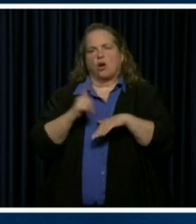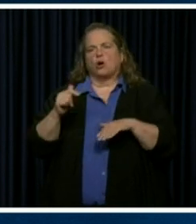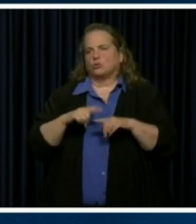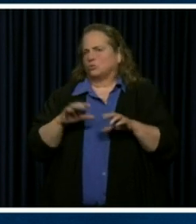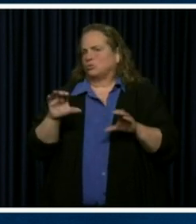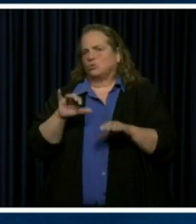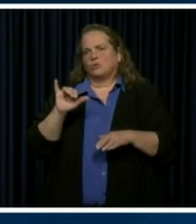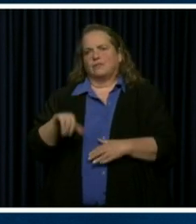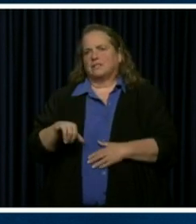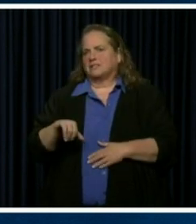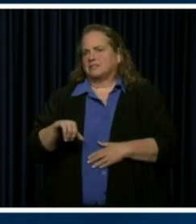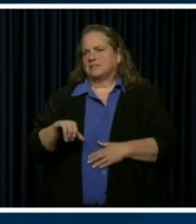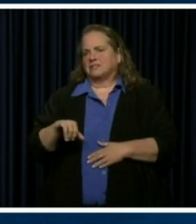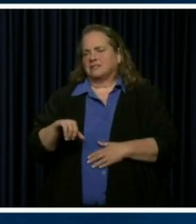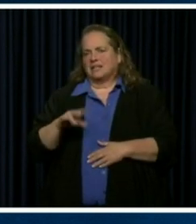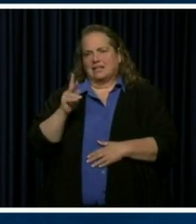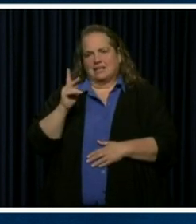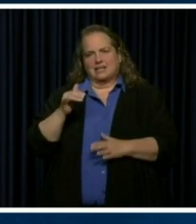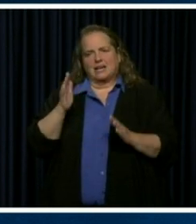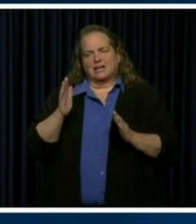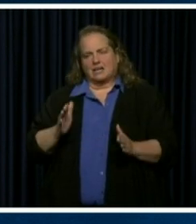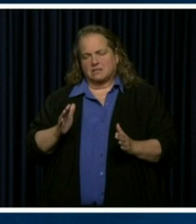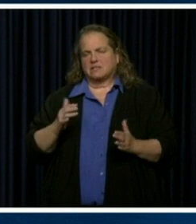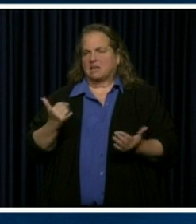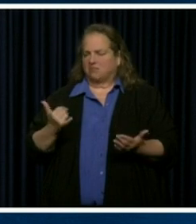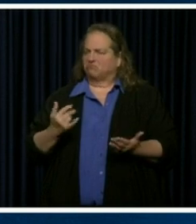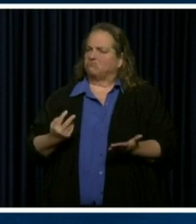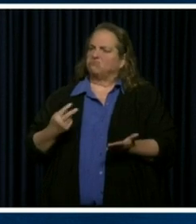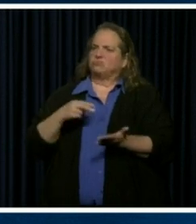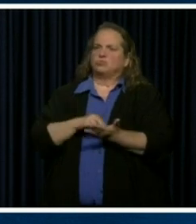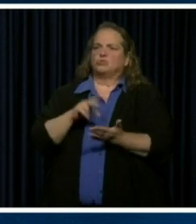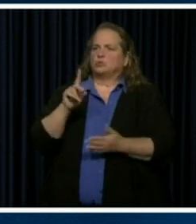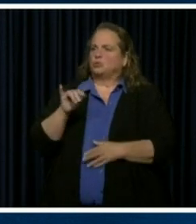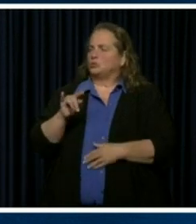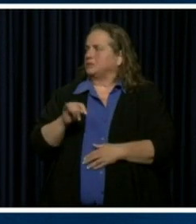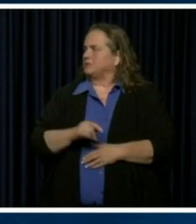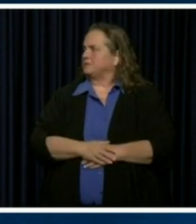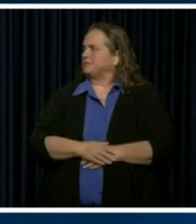in these times, and Kentuckians are stepping up to do it.